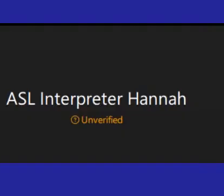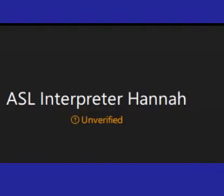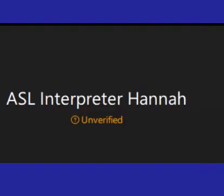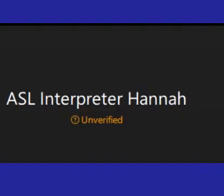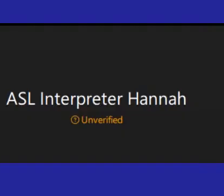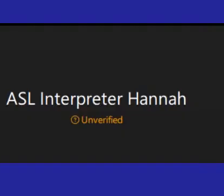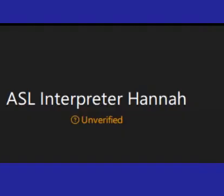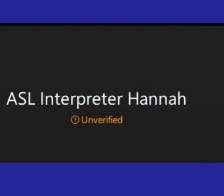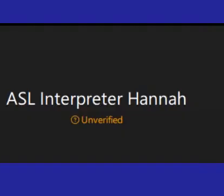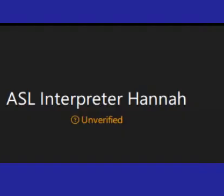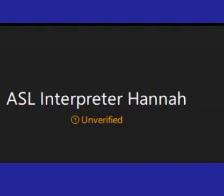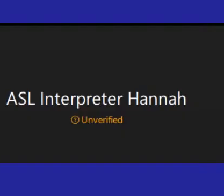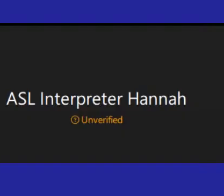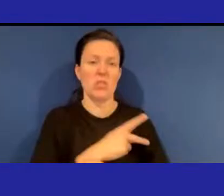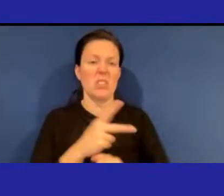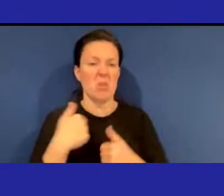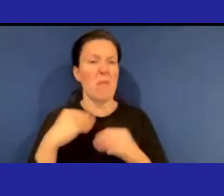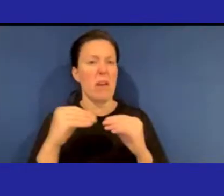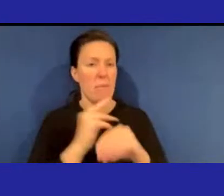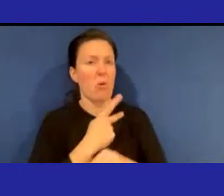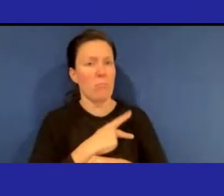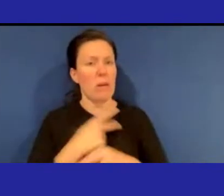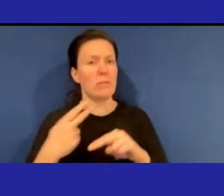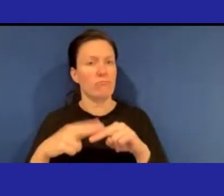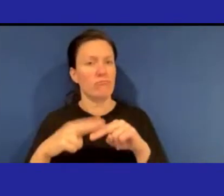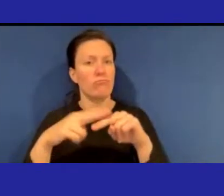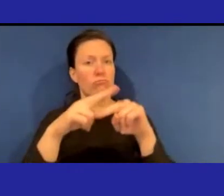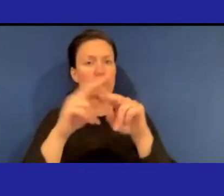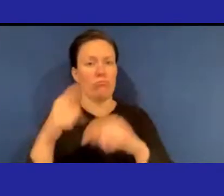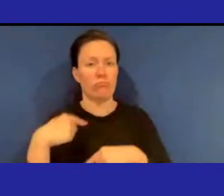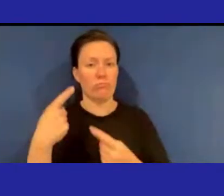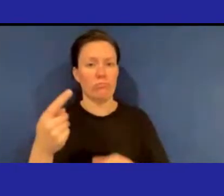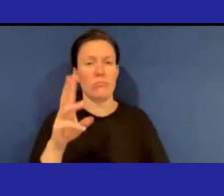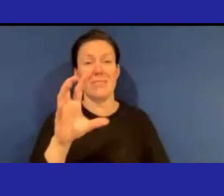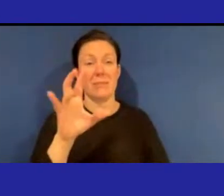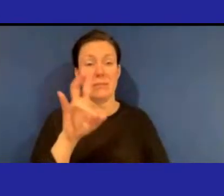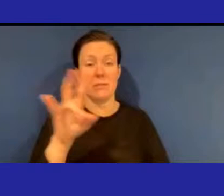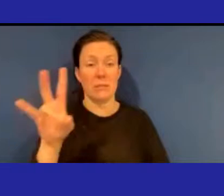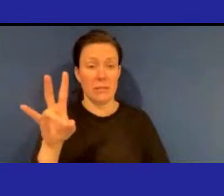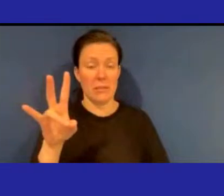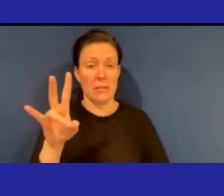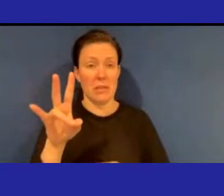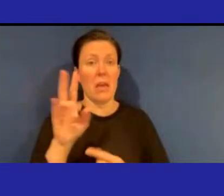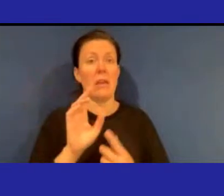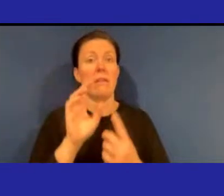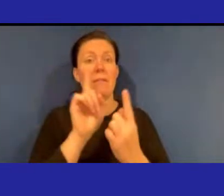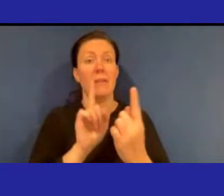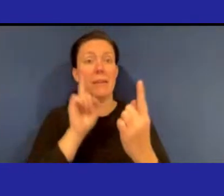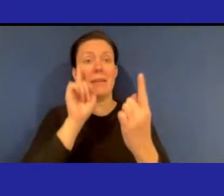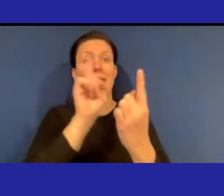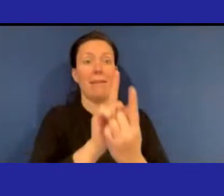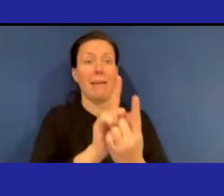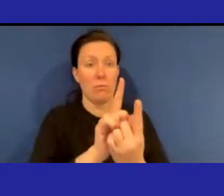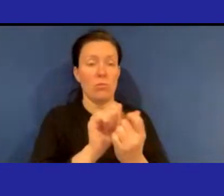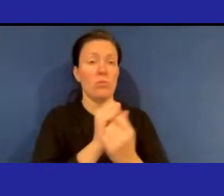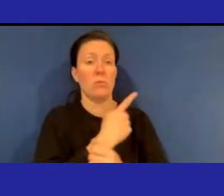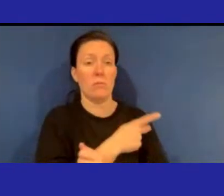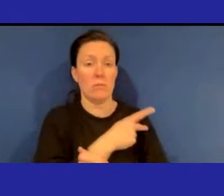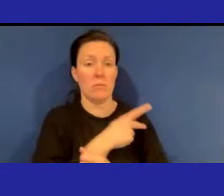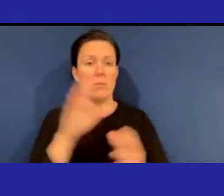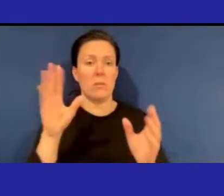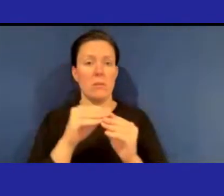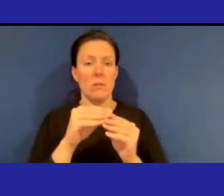engaged more since then, and has had 677 encounters. And you can see to the right, when you look at the